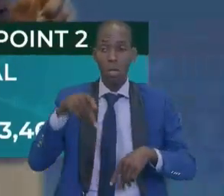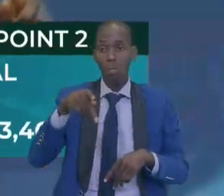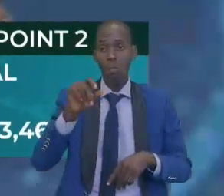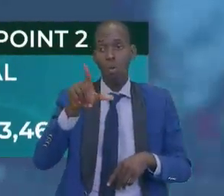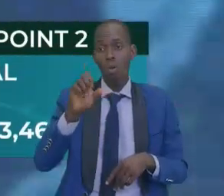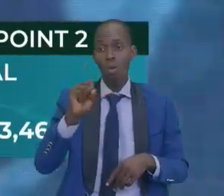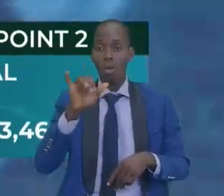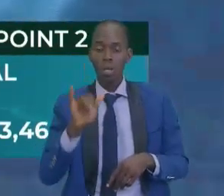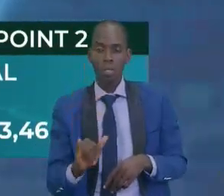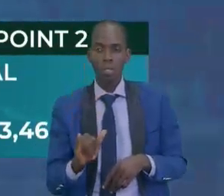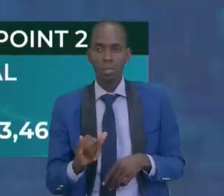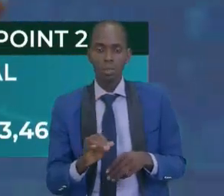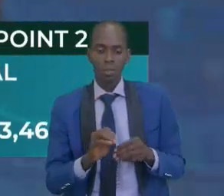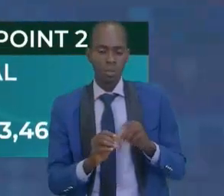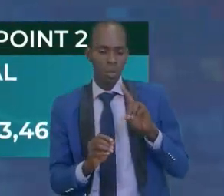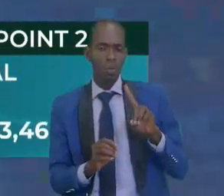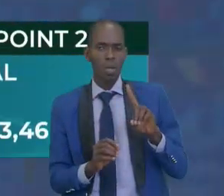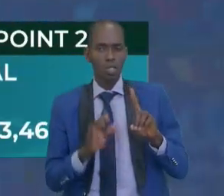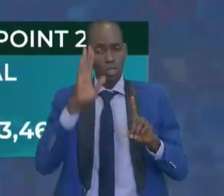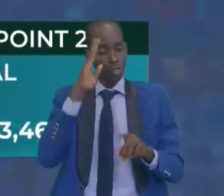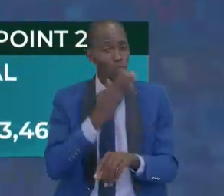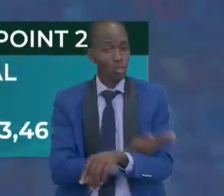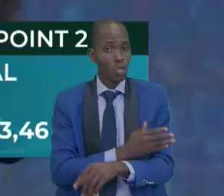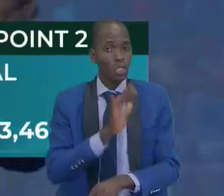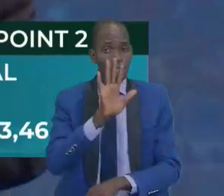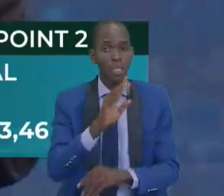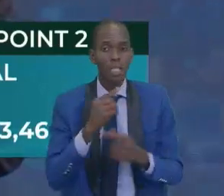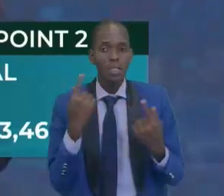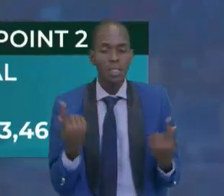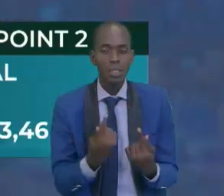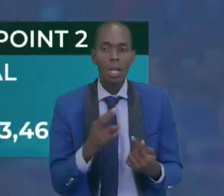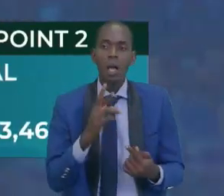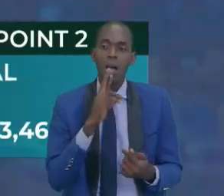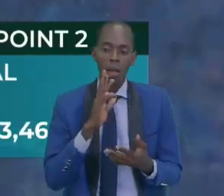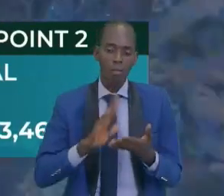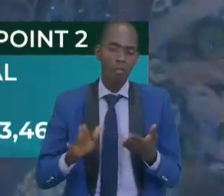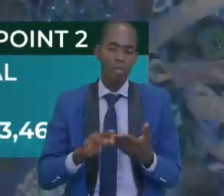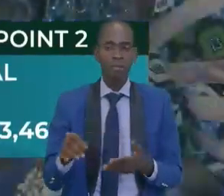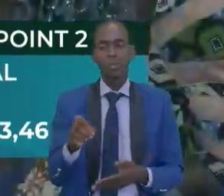number one, son, thy sins are forgiven thee.